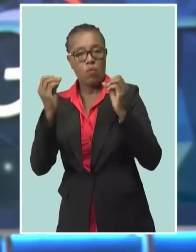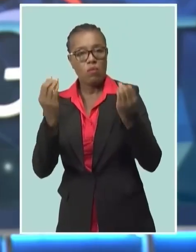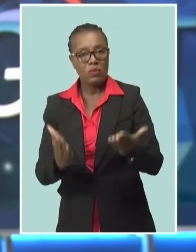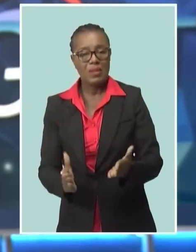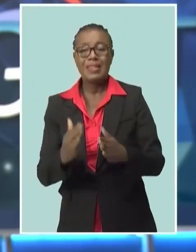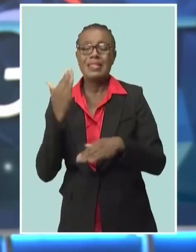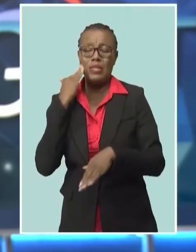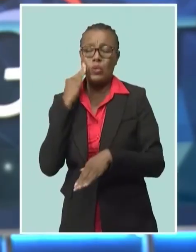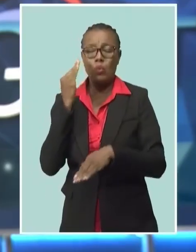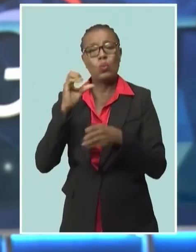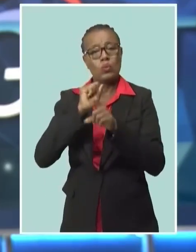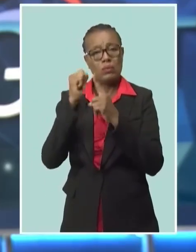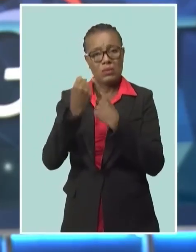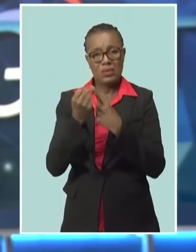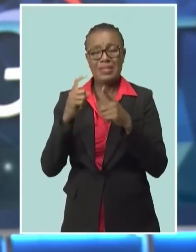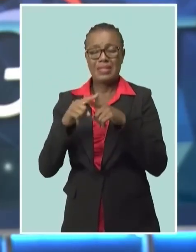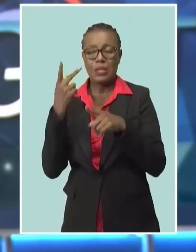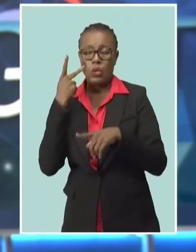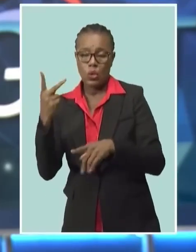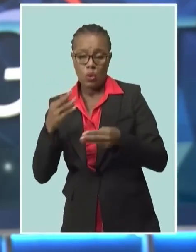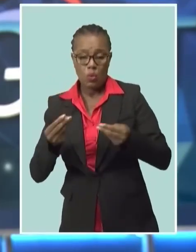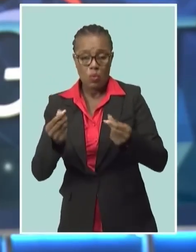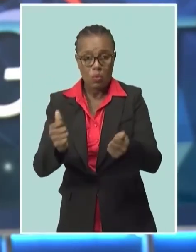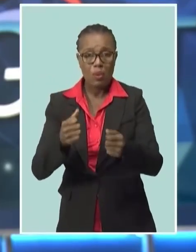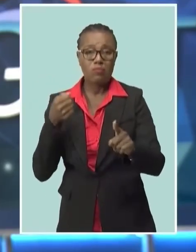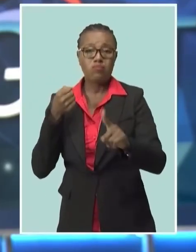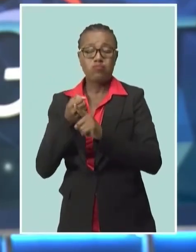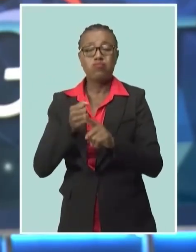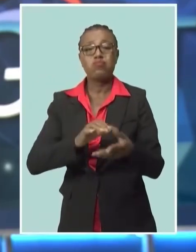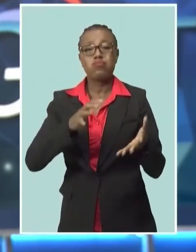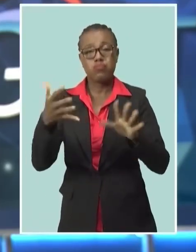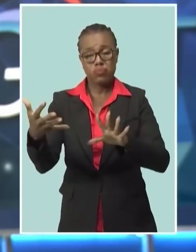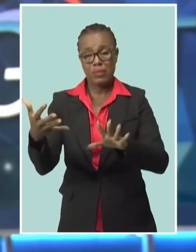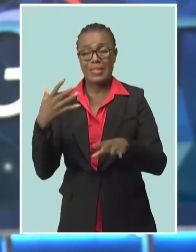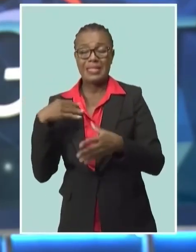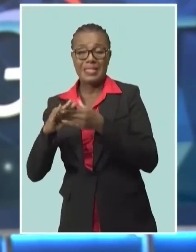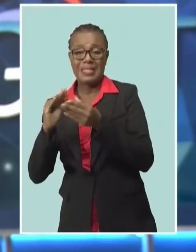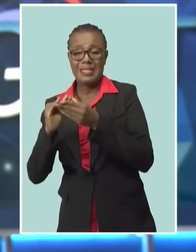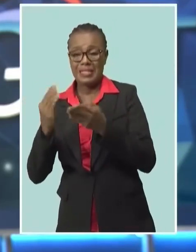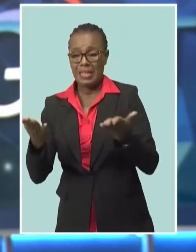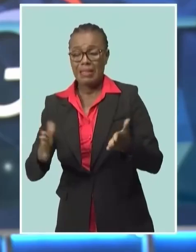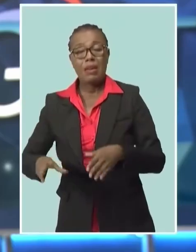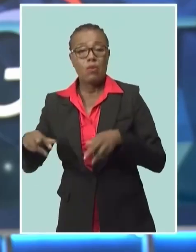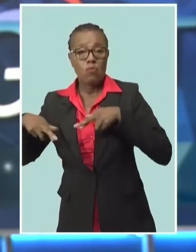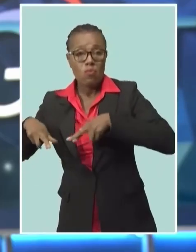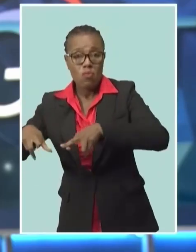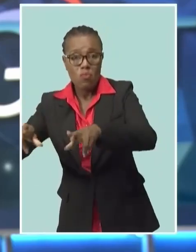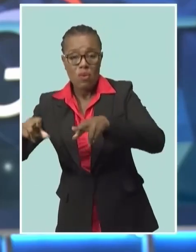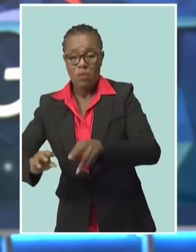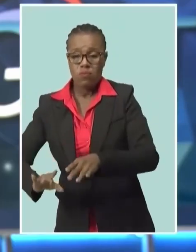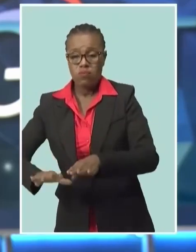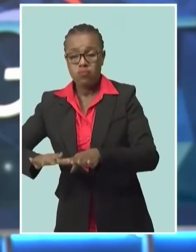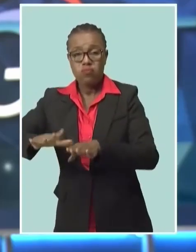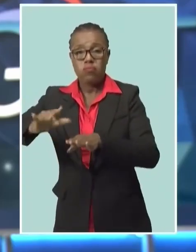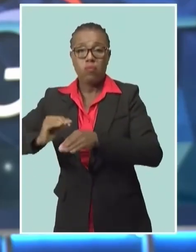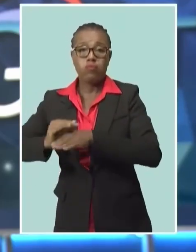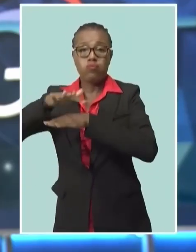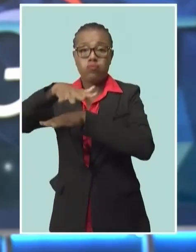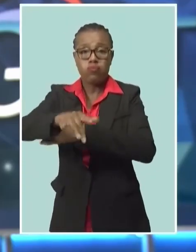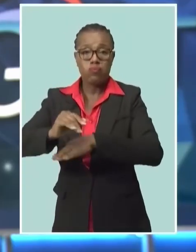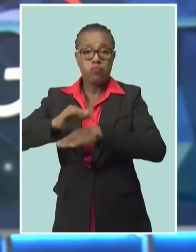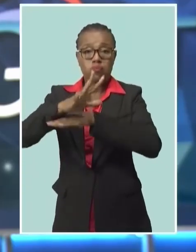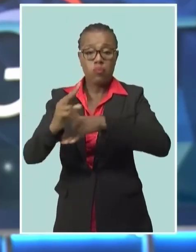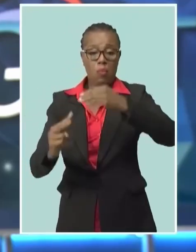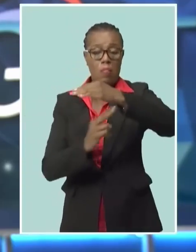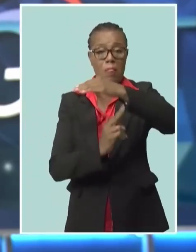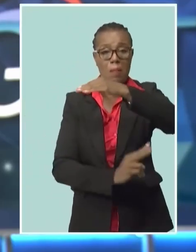impacted. Mr. Ward spoke to CBC News at Barbados, where the river overflowed and the bridge was impassable, also due to the heavy showers.